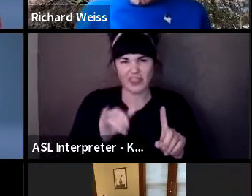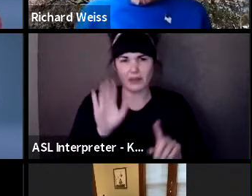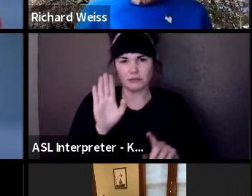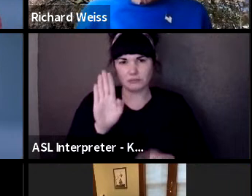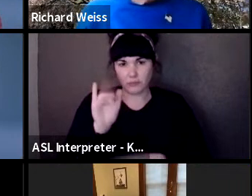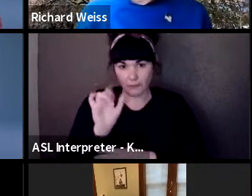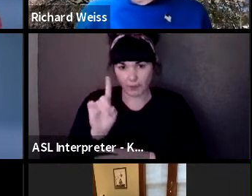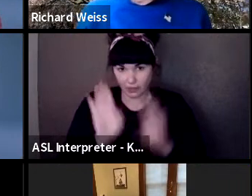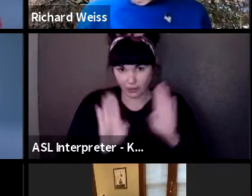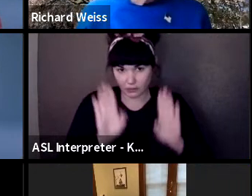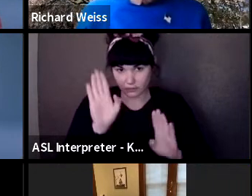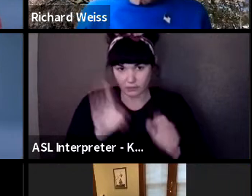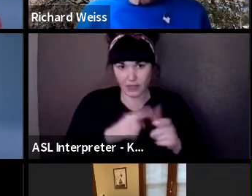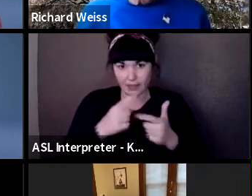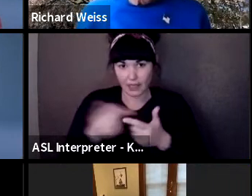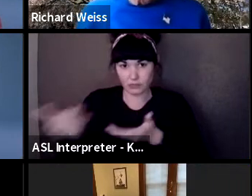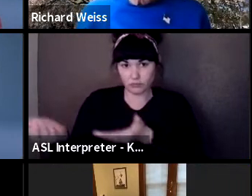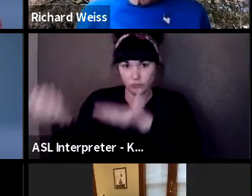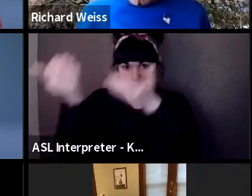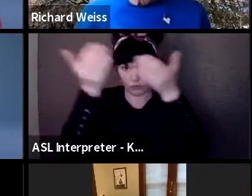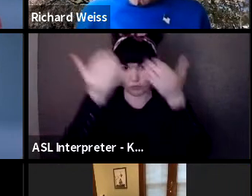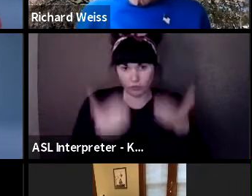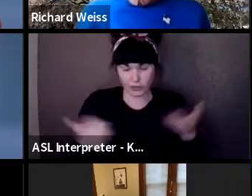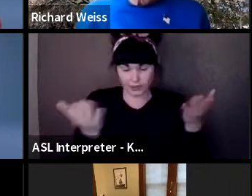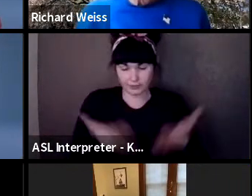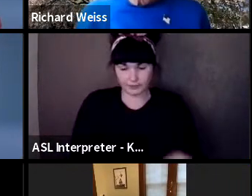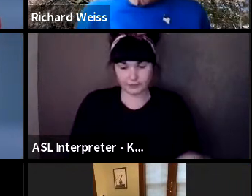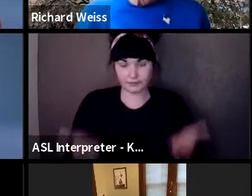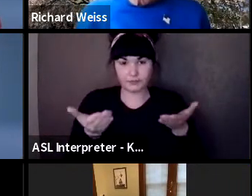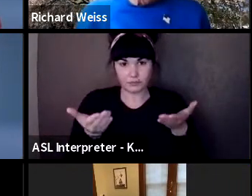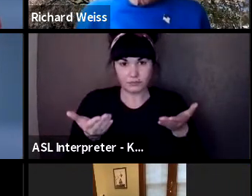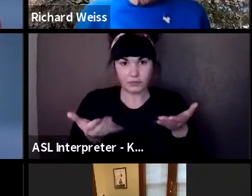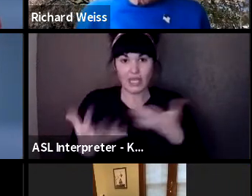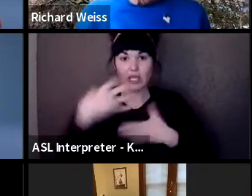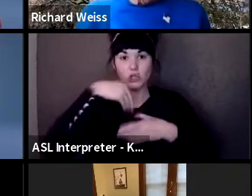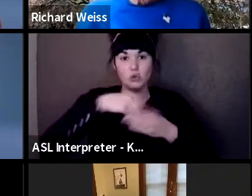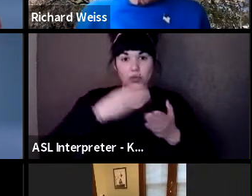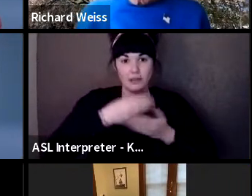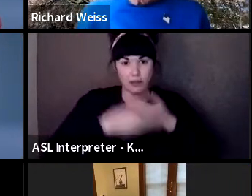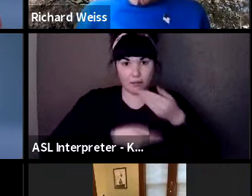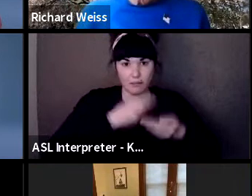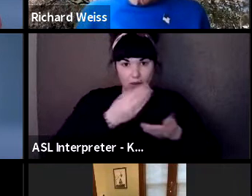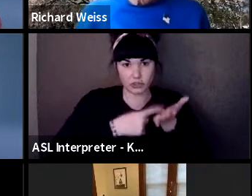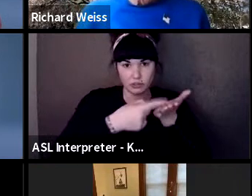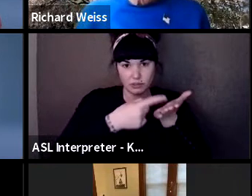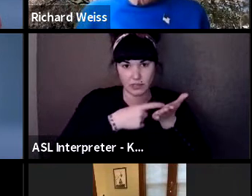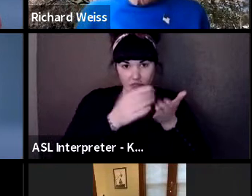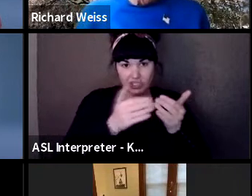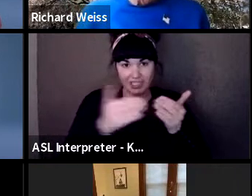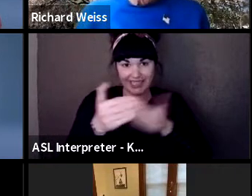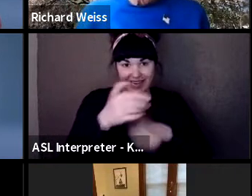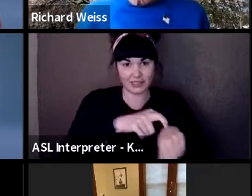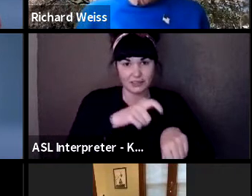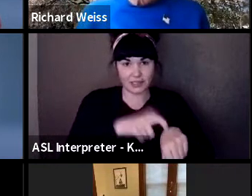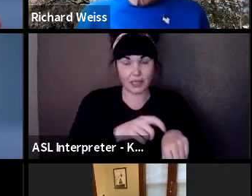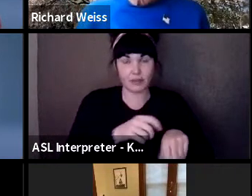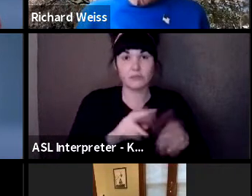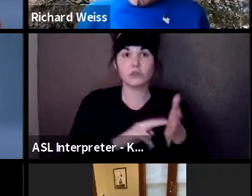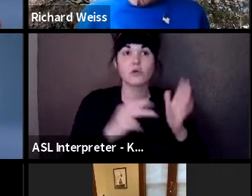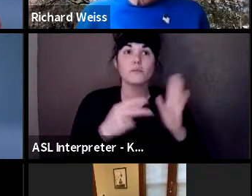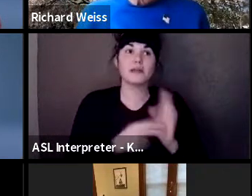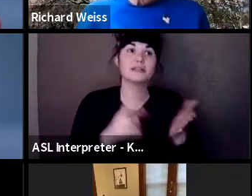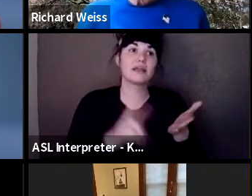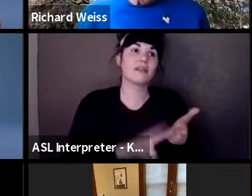it back for approval with the budget discussion at that time. So I could take the contract term and the amount off